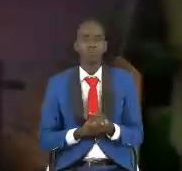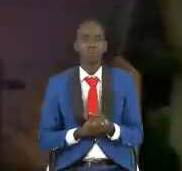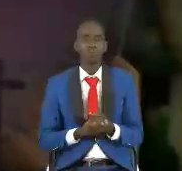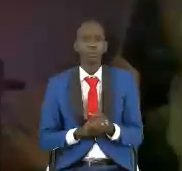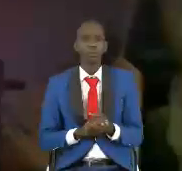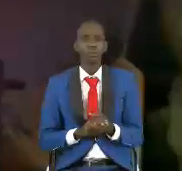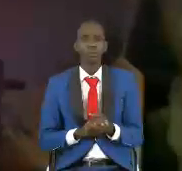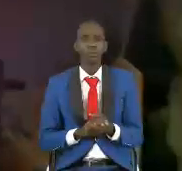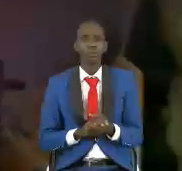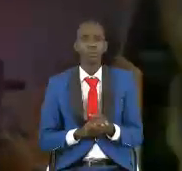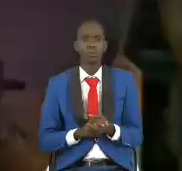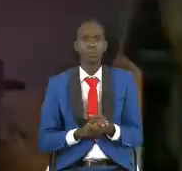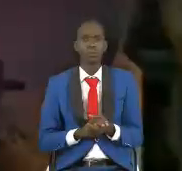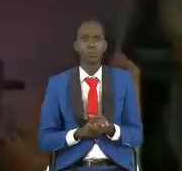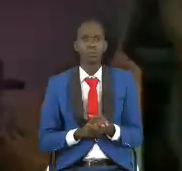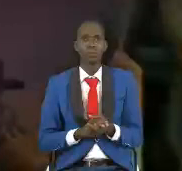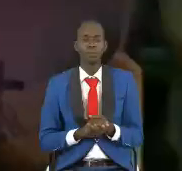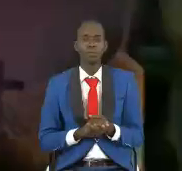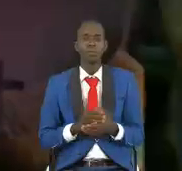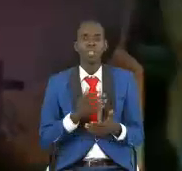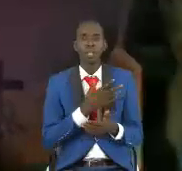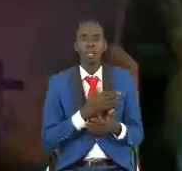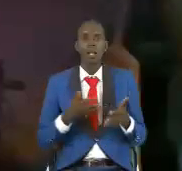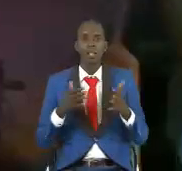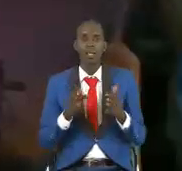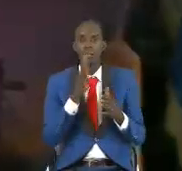And let's be very fast.